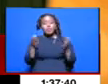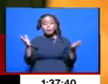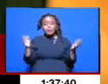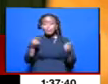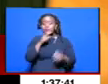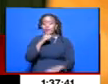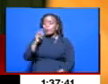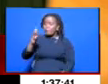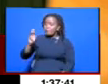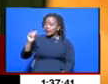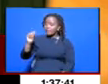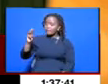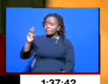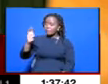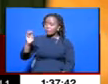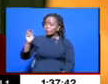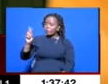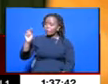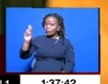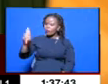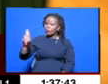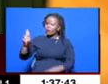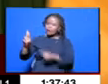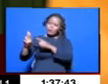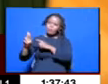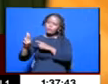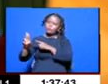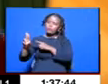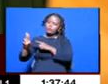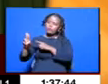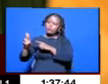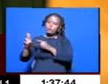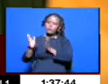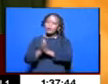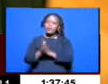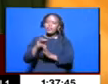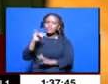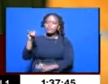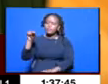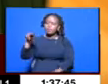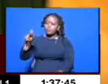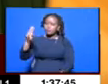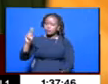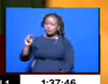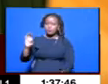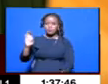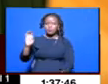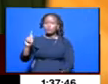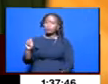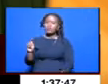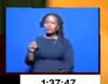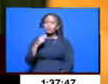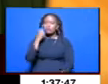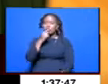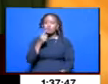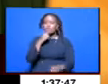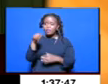Mr. Waweru, Honorable Junet who have defined themselves as